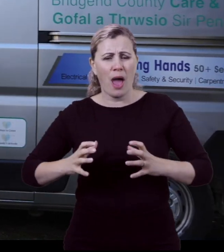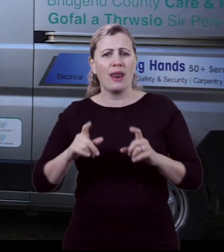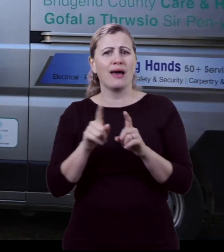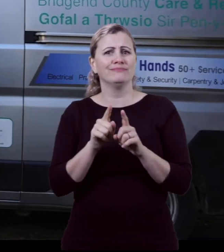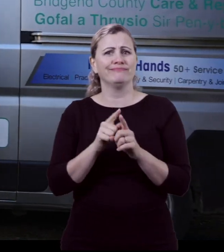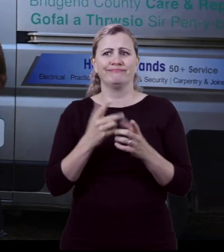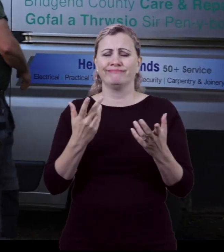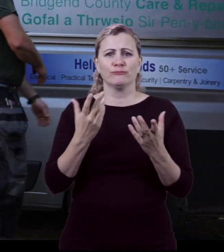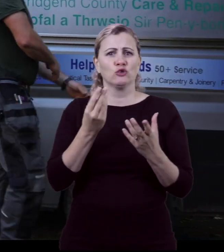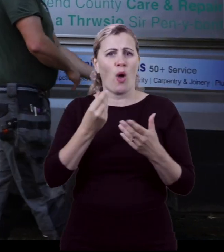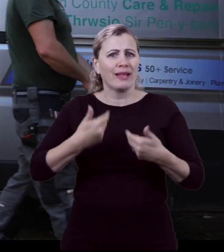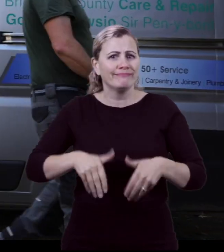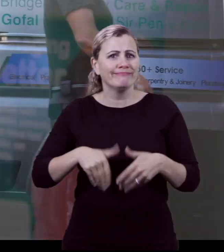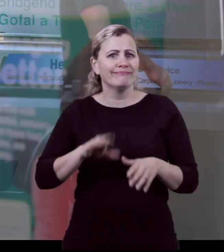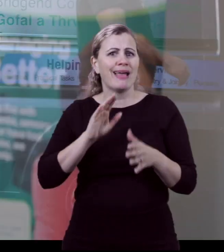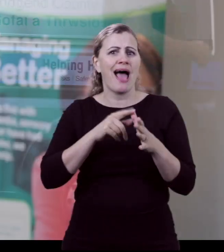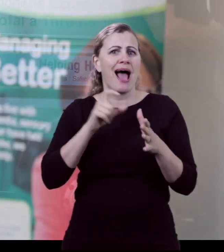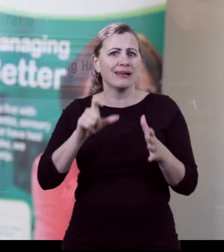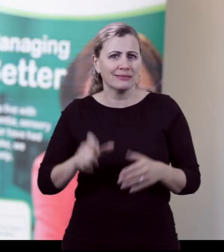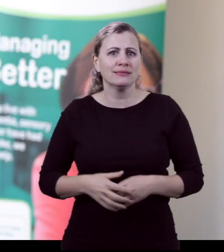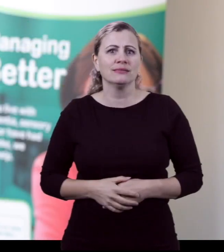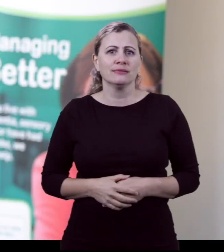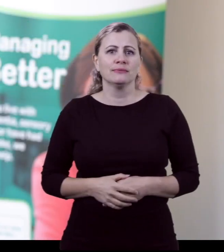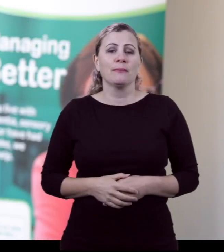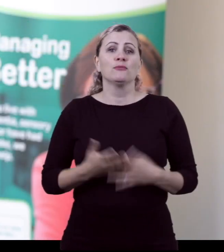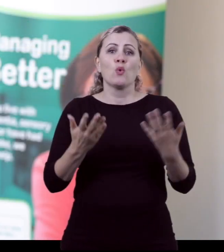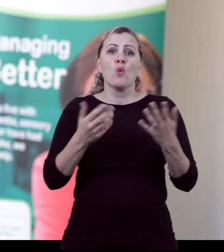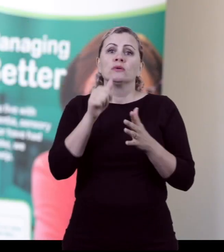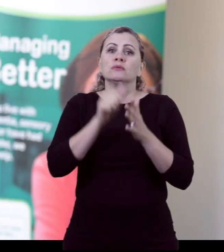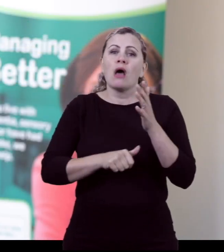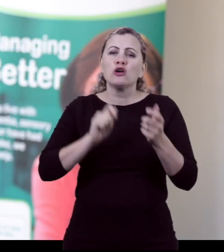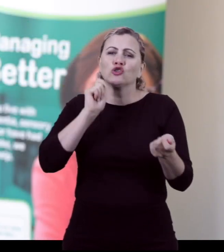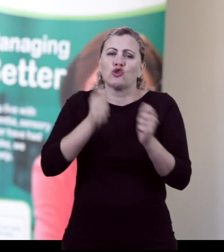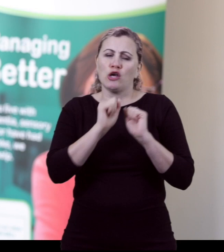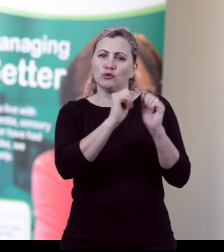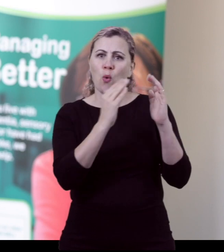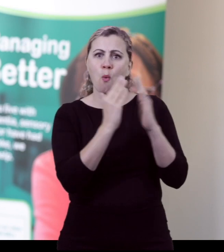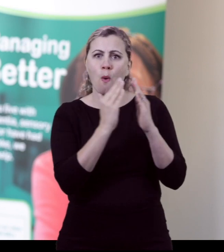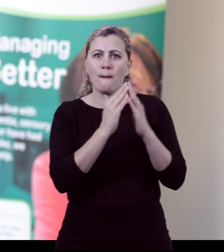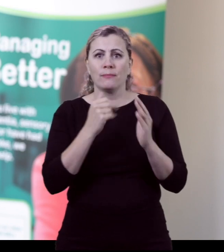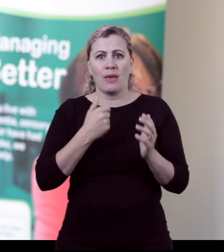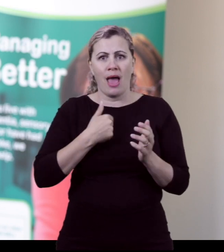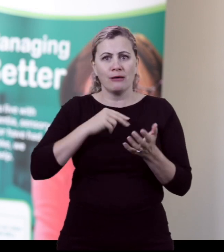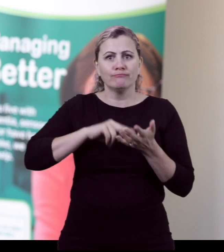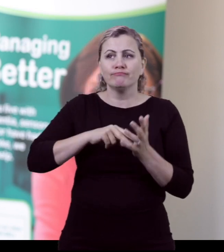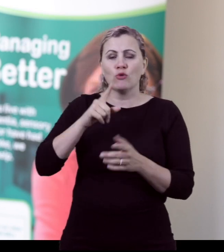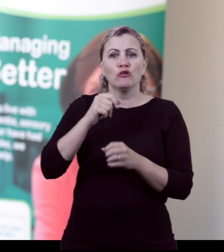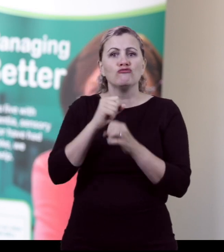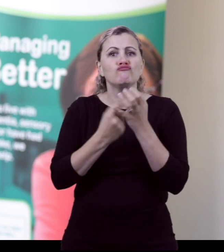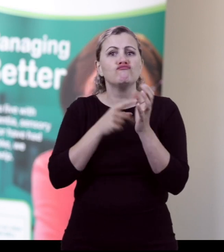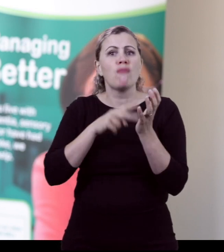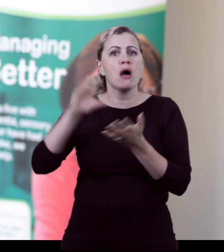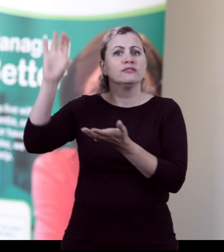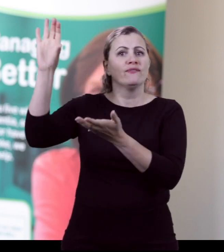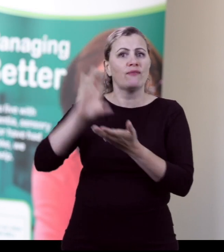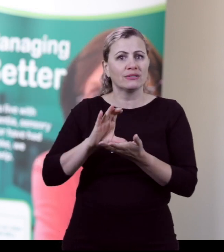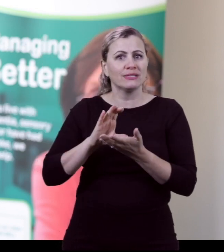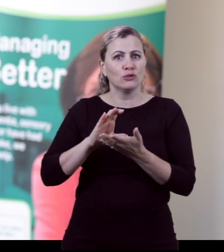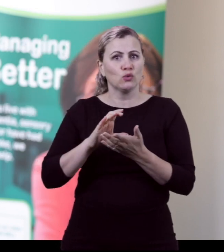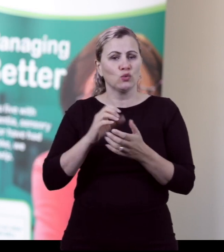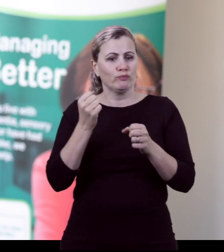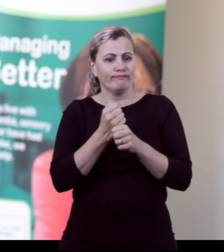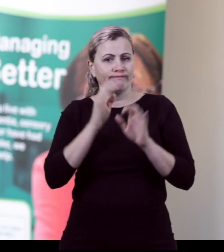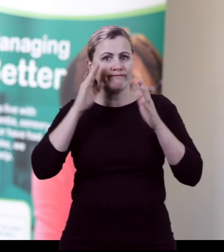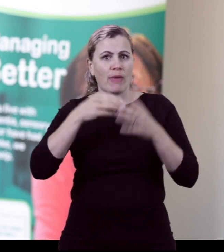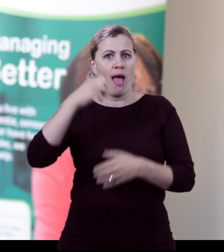with, changes to the property, I had put or arranged for grant funding for sensor lighting. This is quite crucial equipment. It was